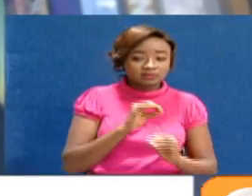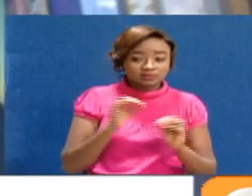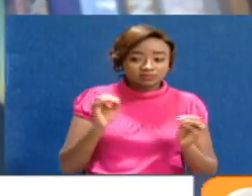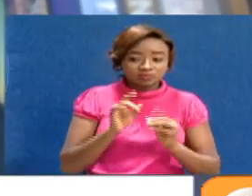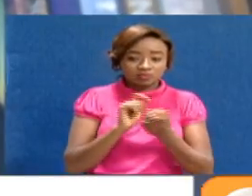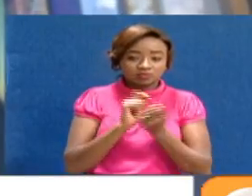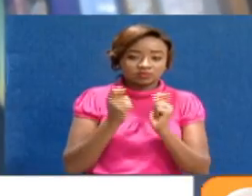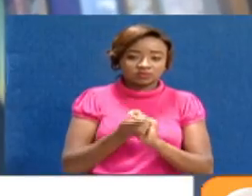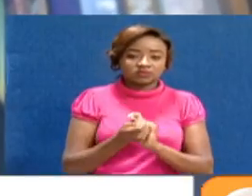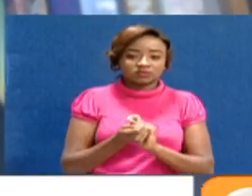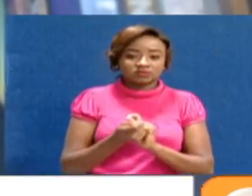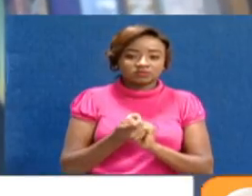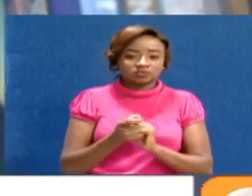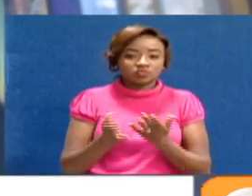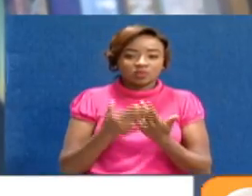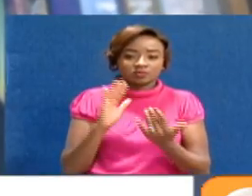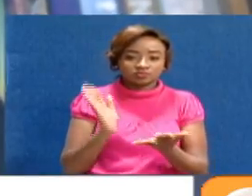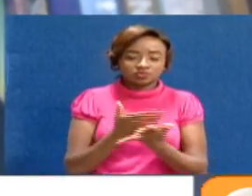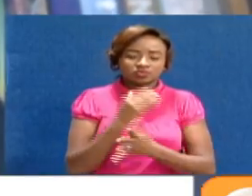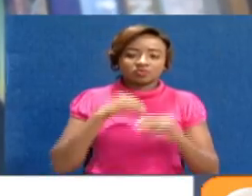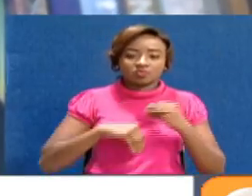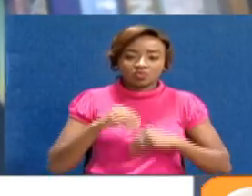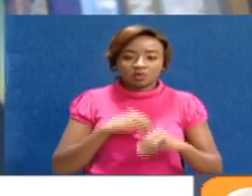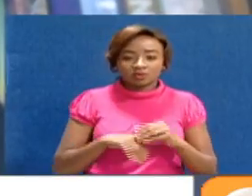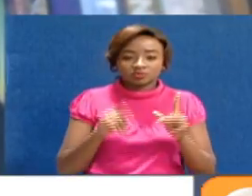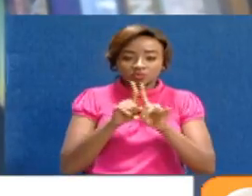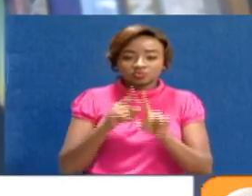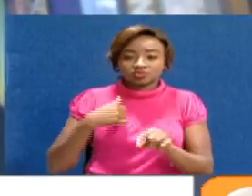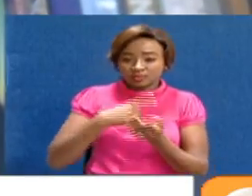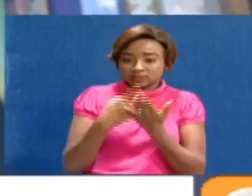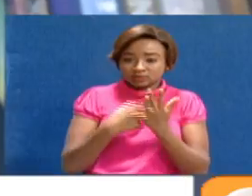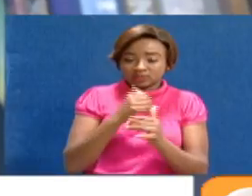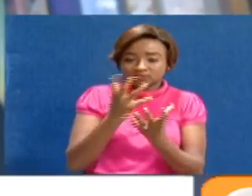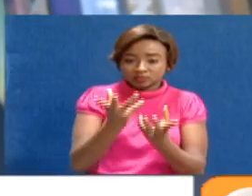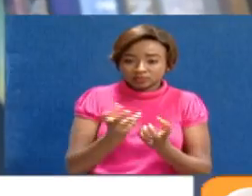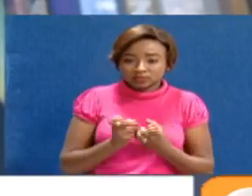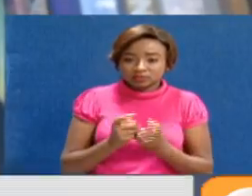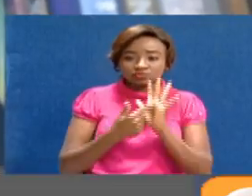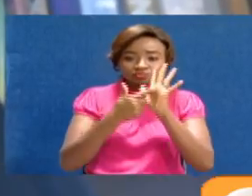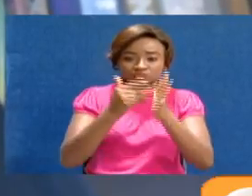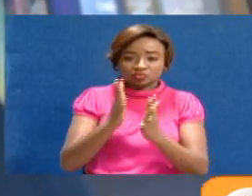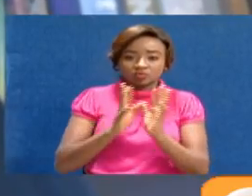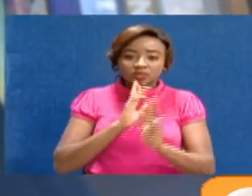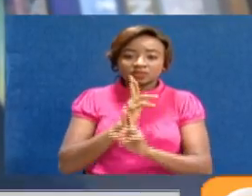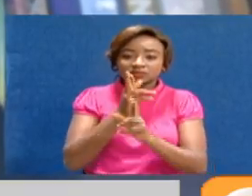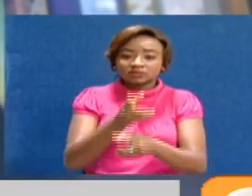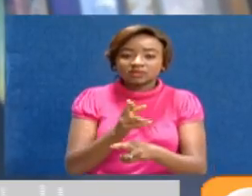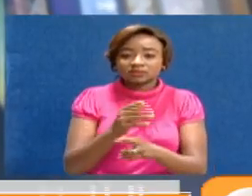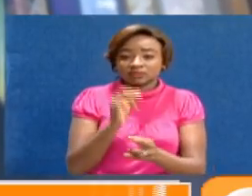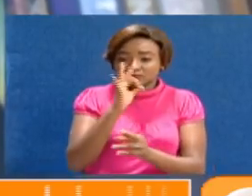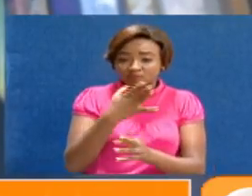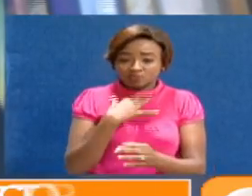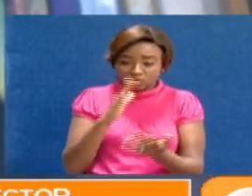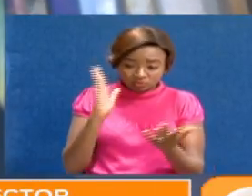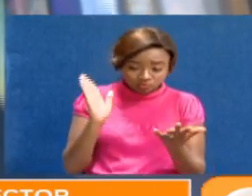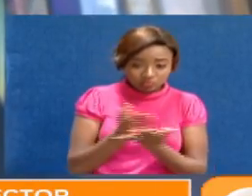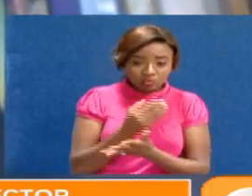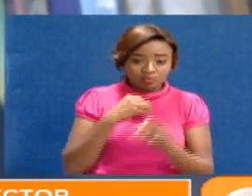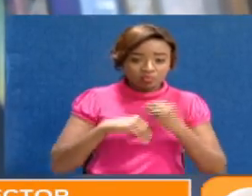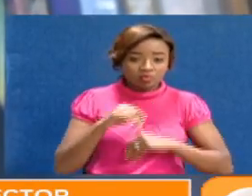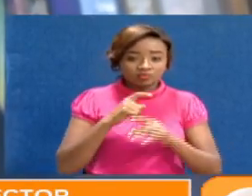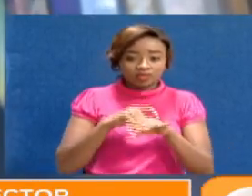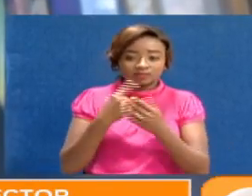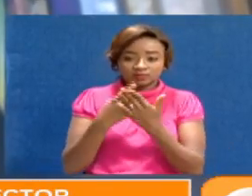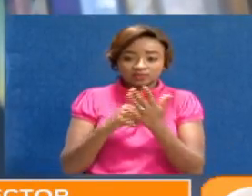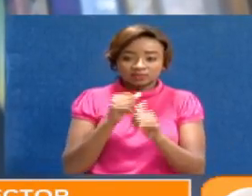demonstrable change in the fight against corruption. I talked about the need to show results. The true results in the fight against corruption, when we are talking